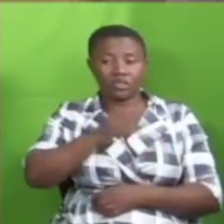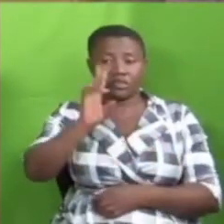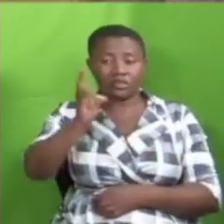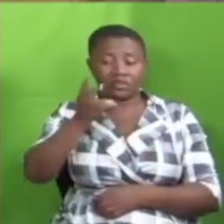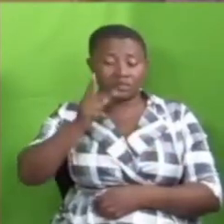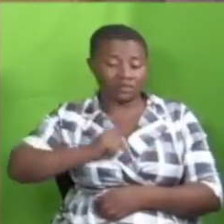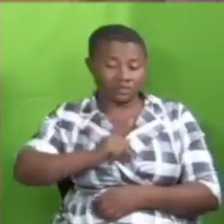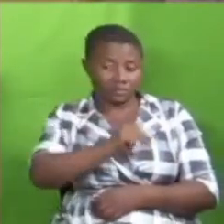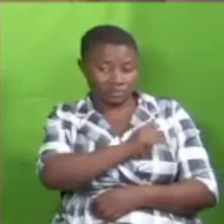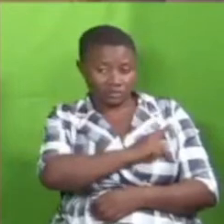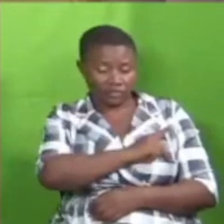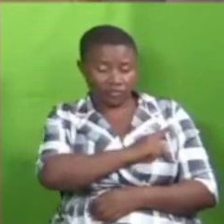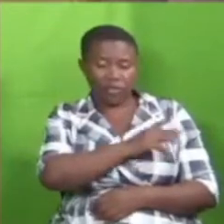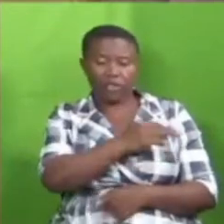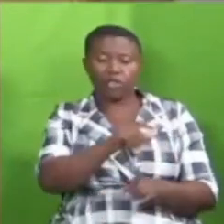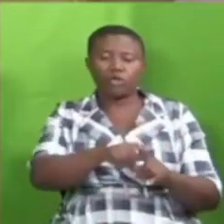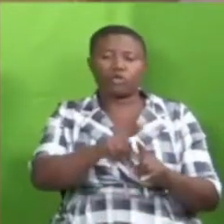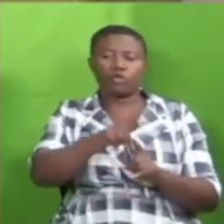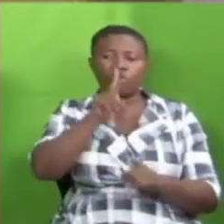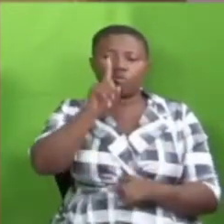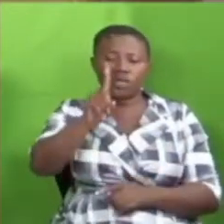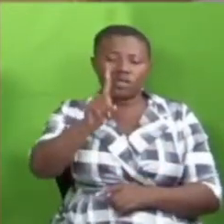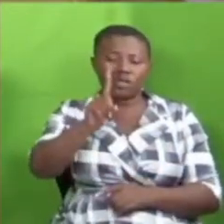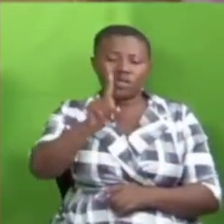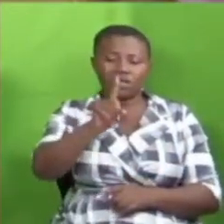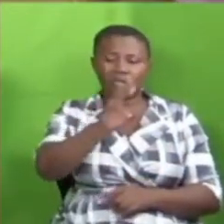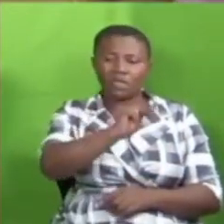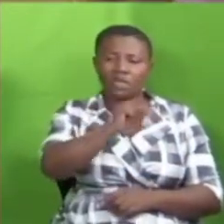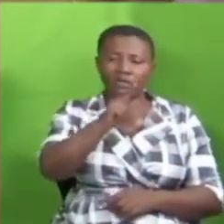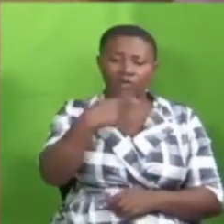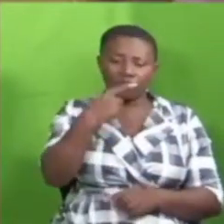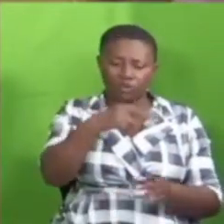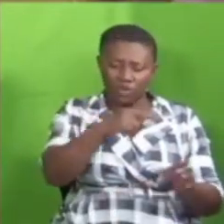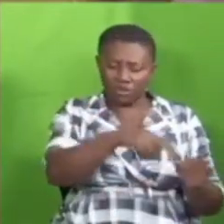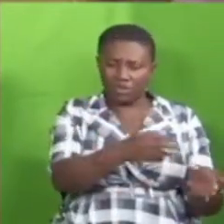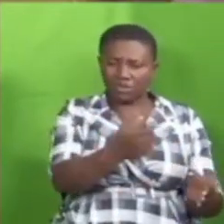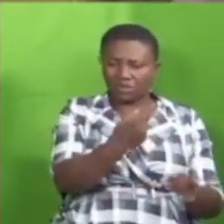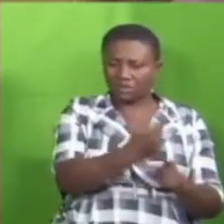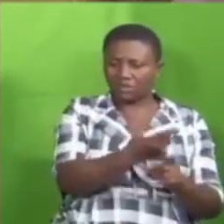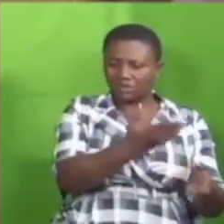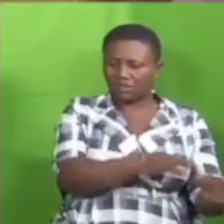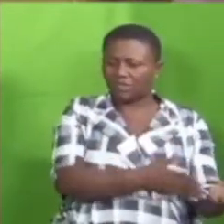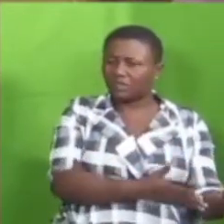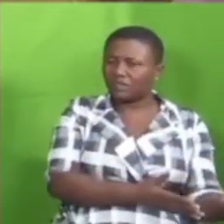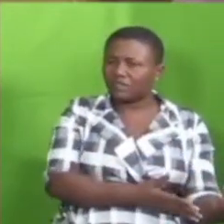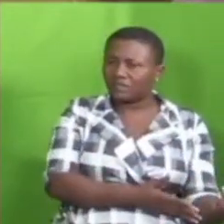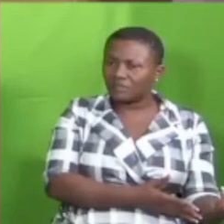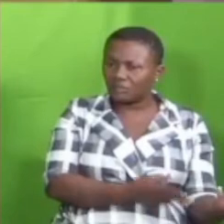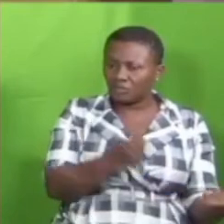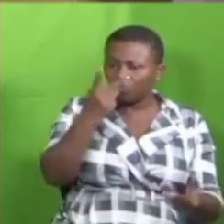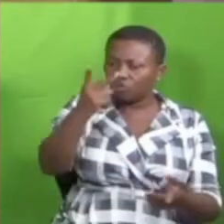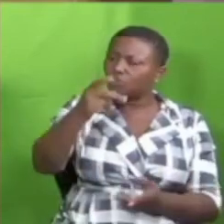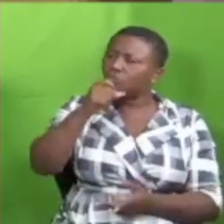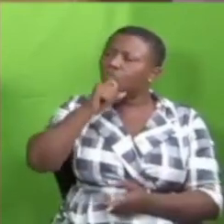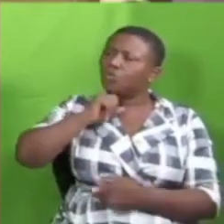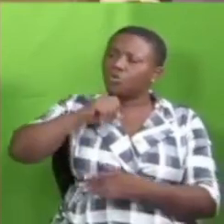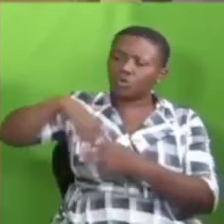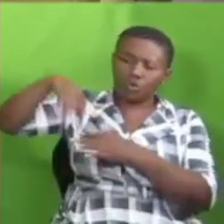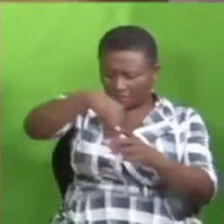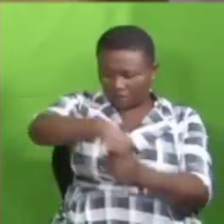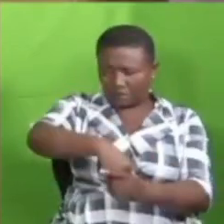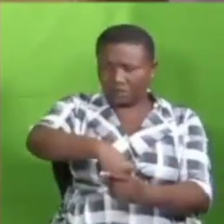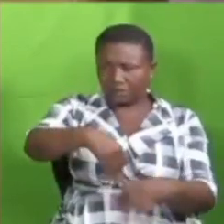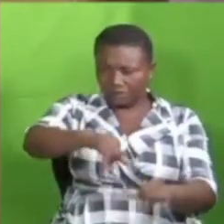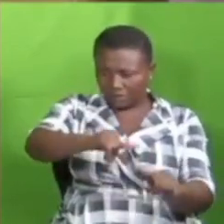our current sitting MP who just lost his life few days ago. Mr. Speaker, this brings